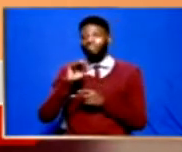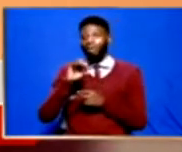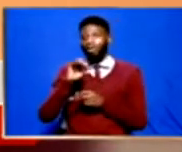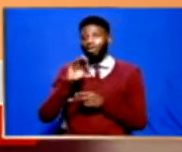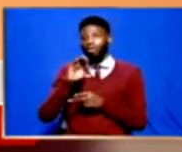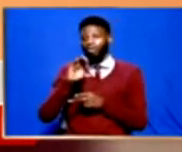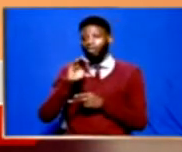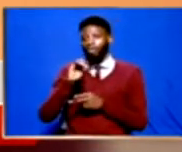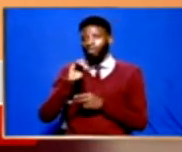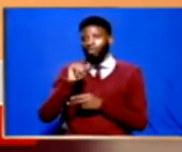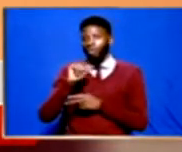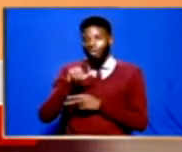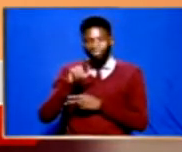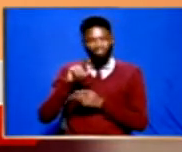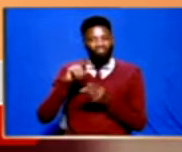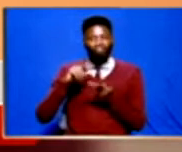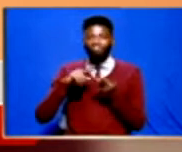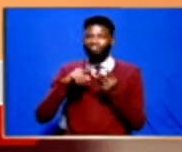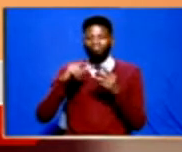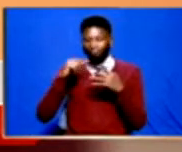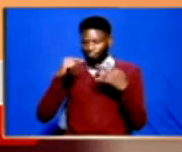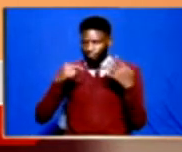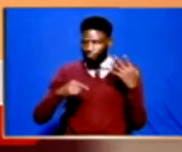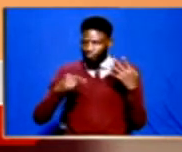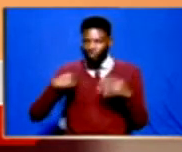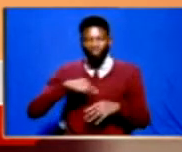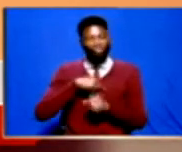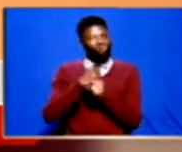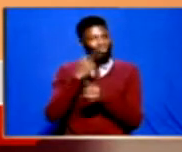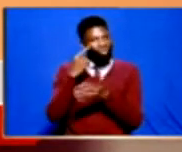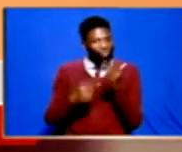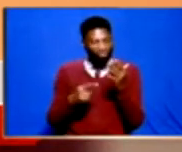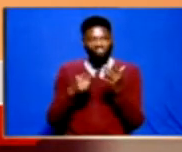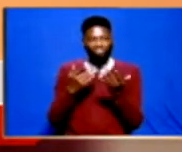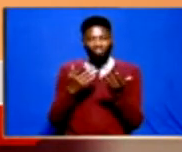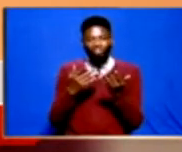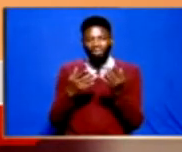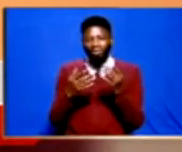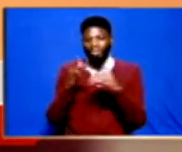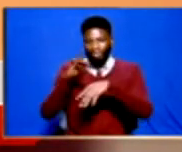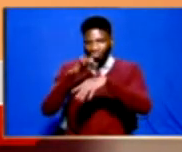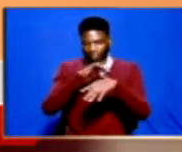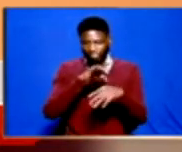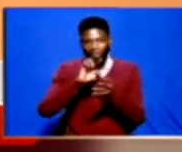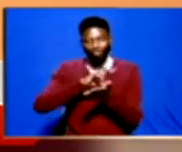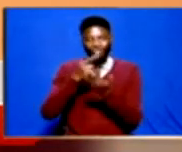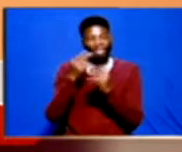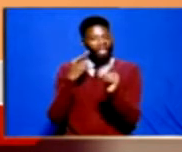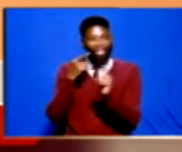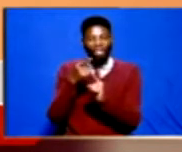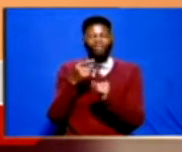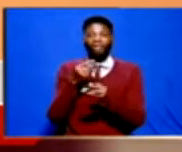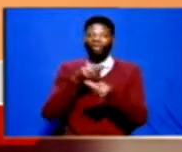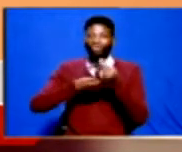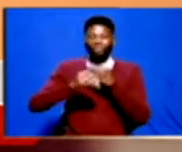But what are we doing to tap into all these resources for economic development? Stephen Mwakesi is